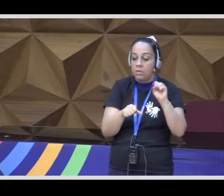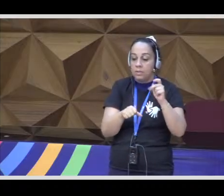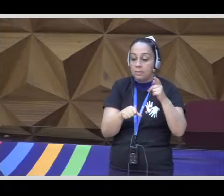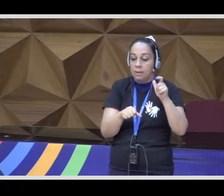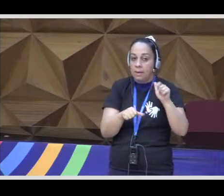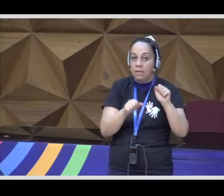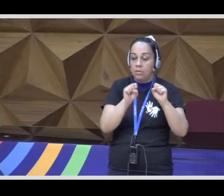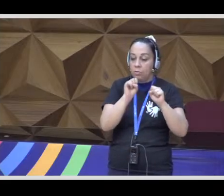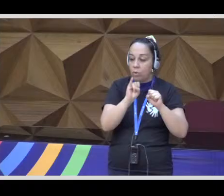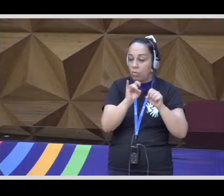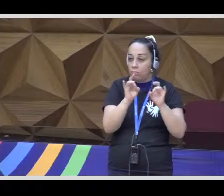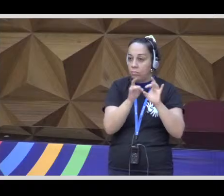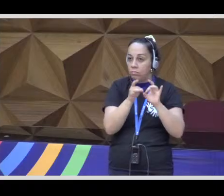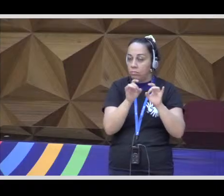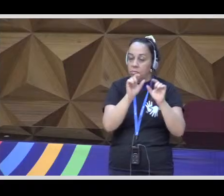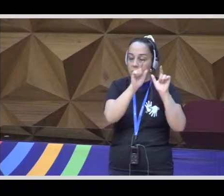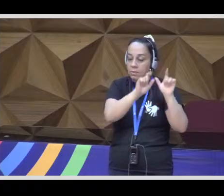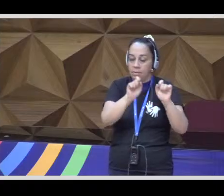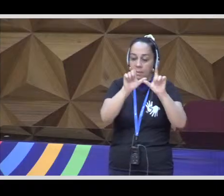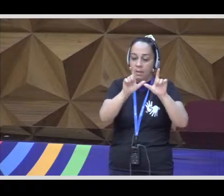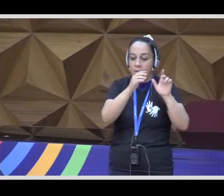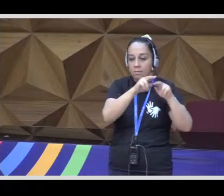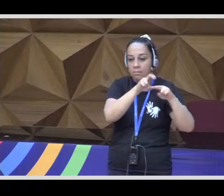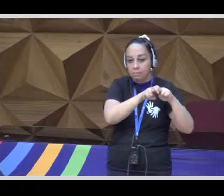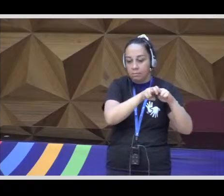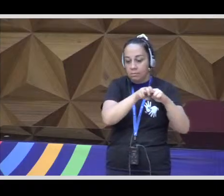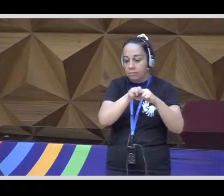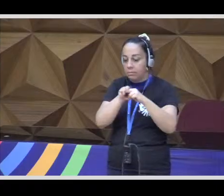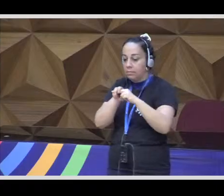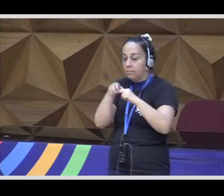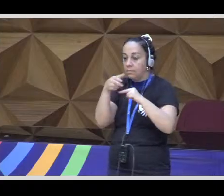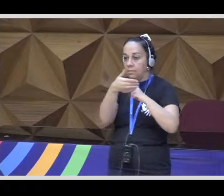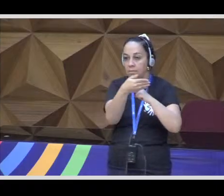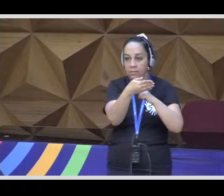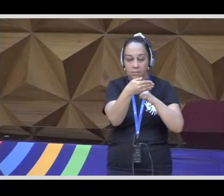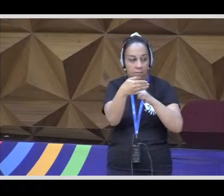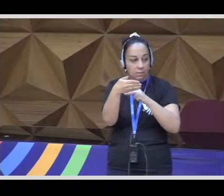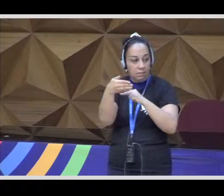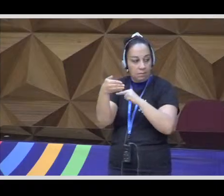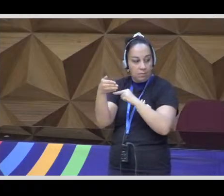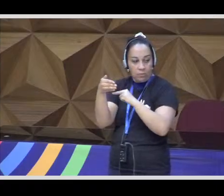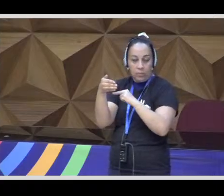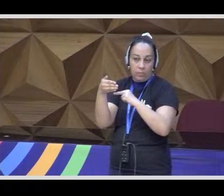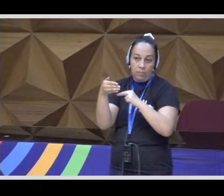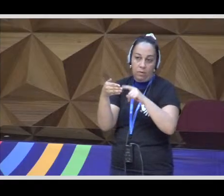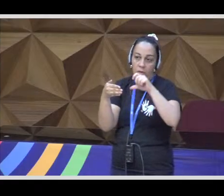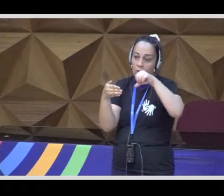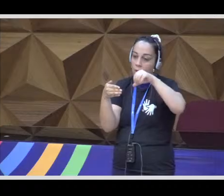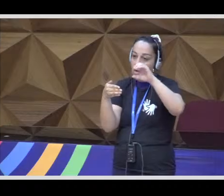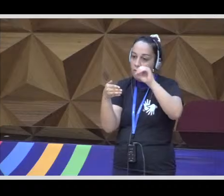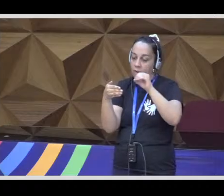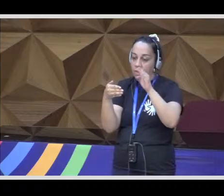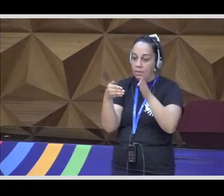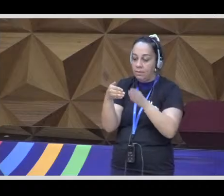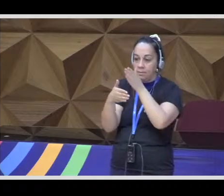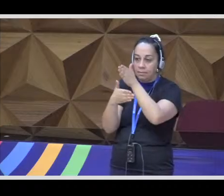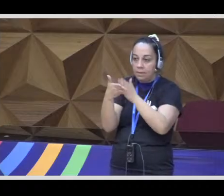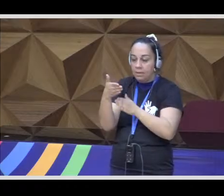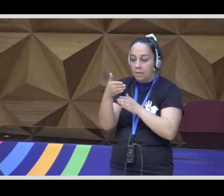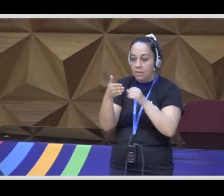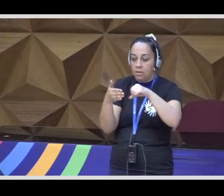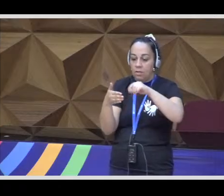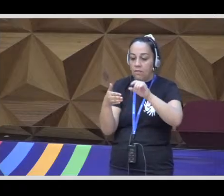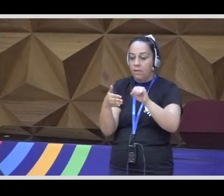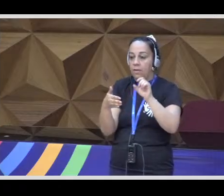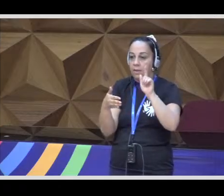amount. So you don't have to rotate it 90 degrees if you're rotating 90, you just rotate it a bit less. So you can still